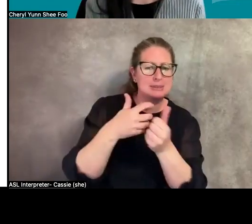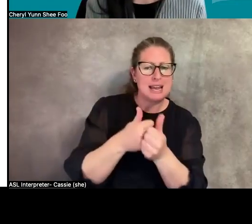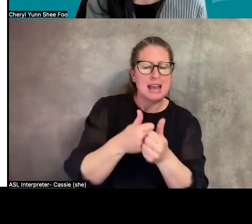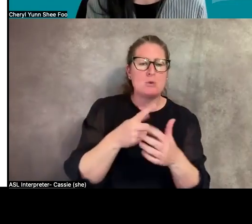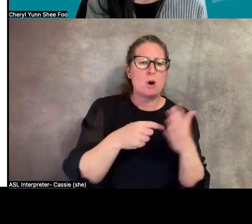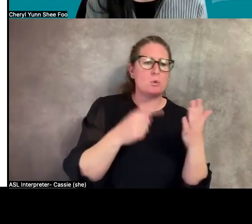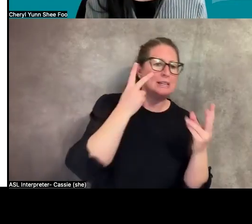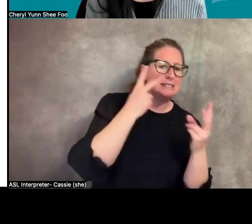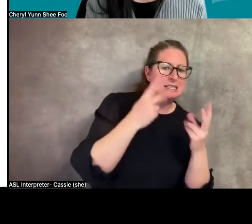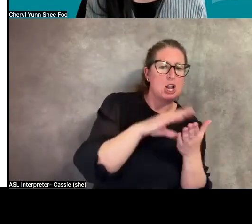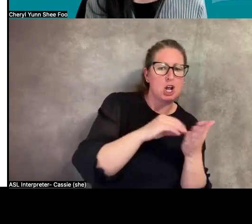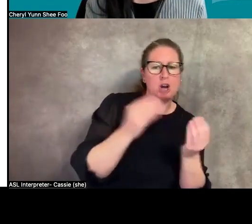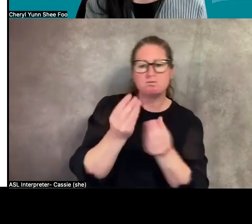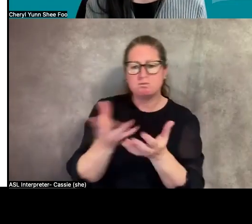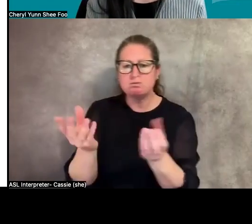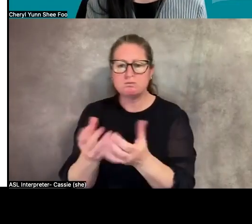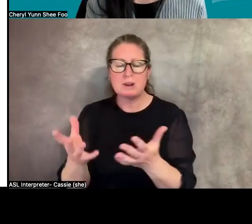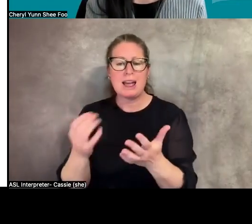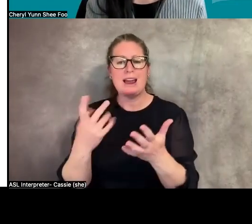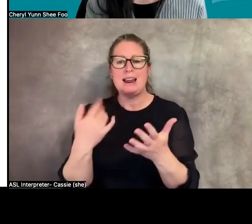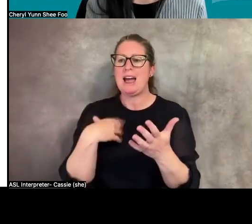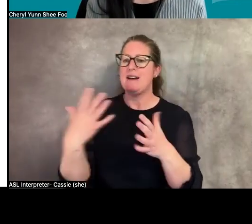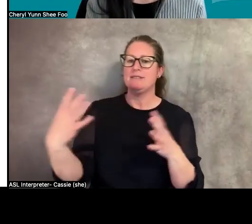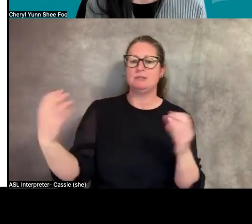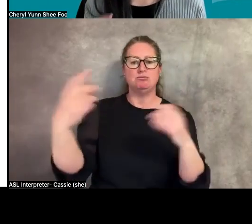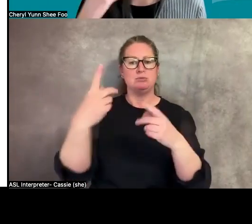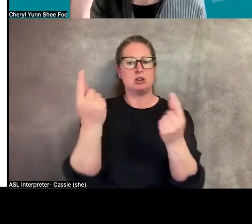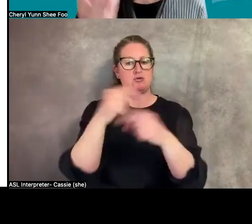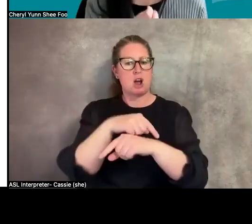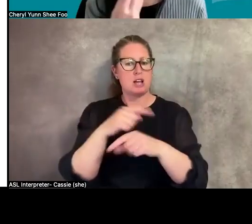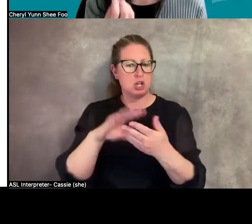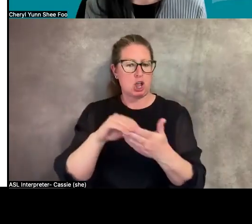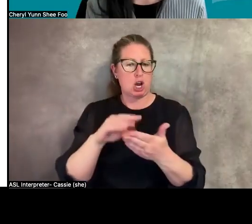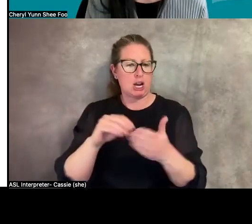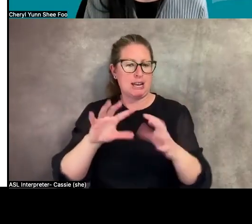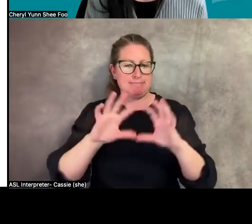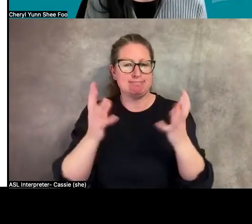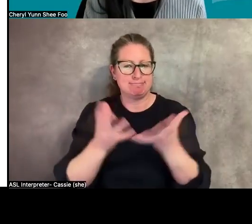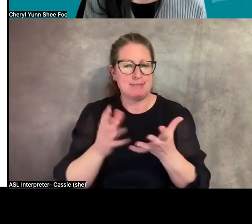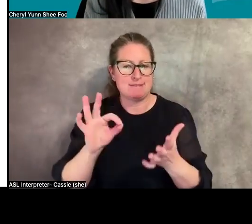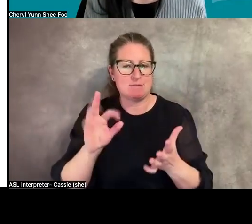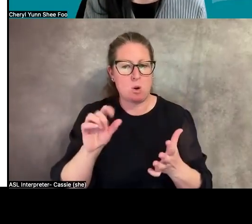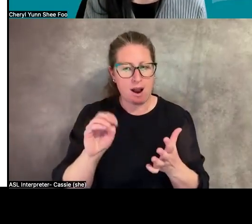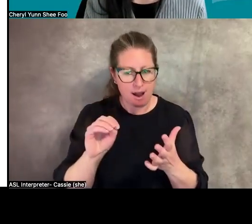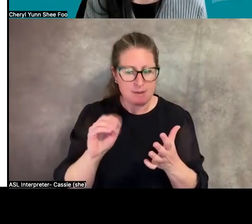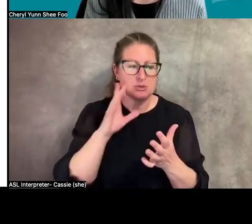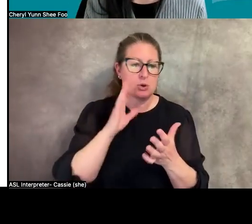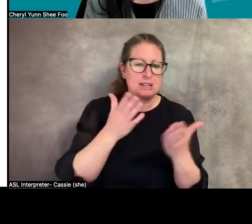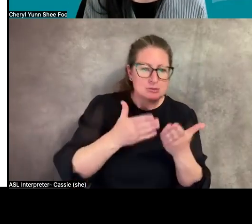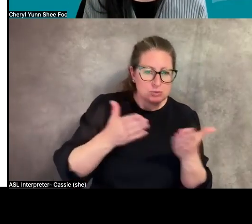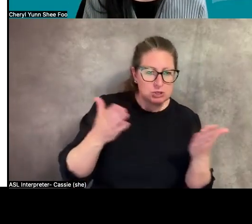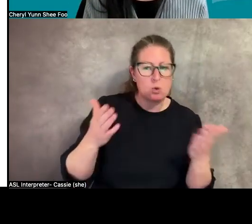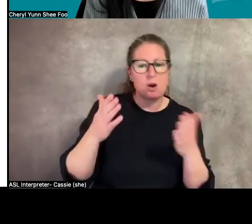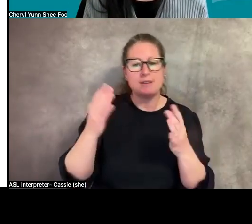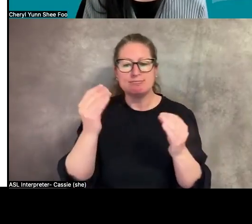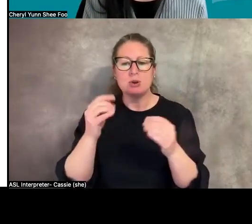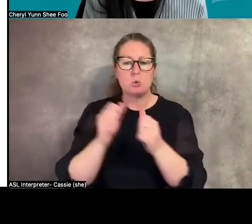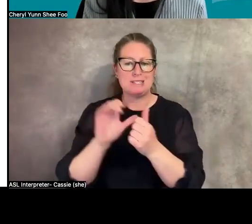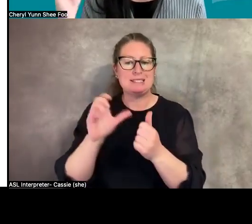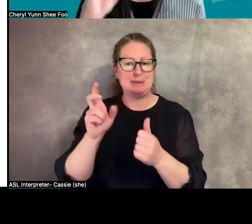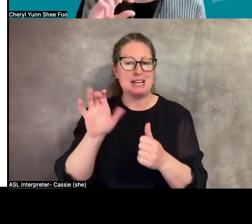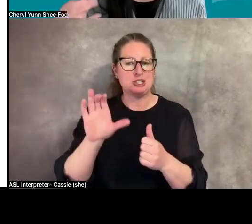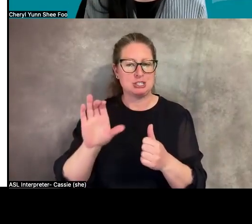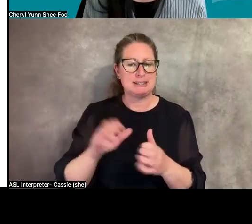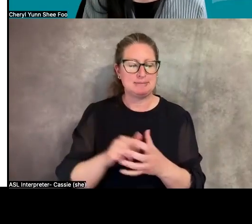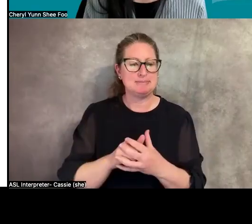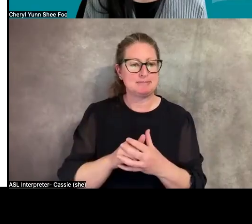as, create a forum for cross-learning and resource sharing with the CBHCs. And